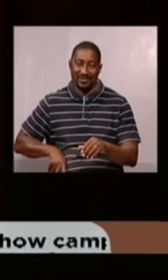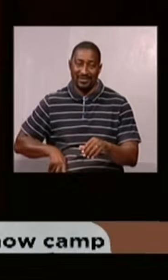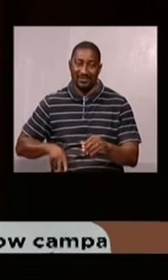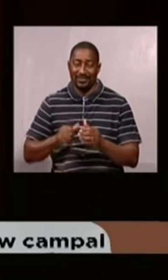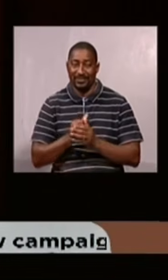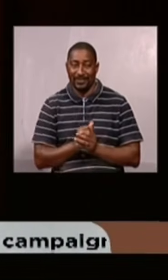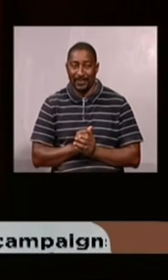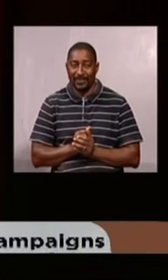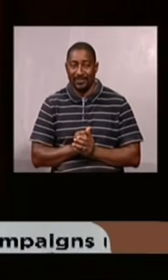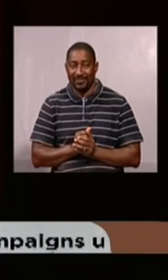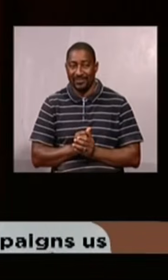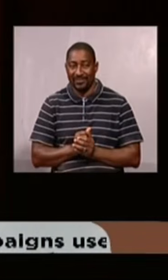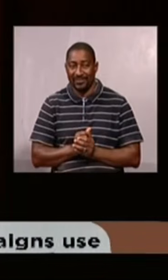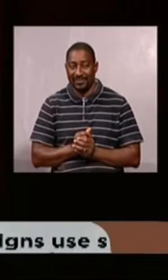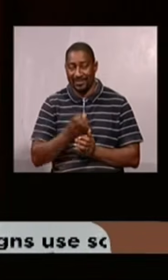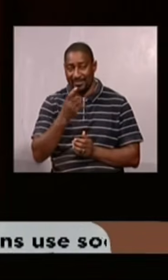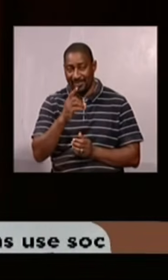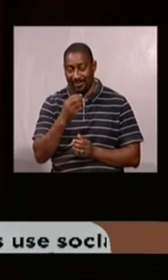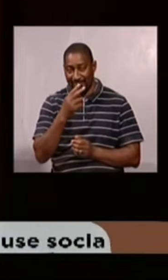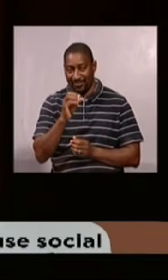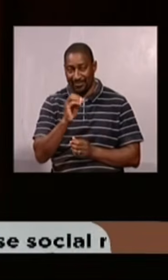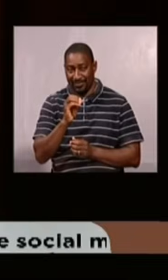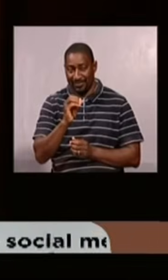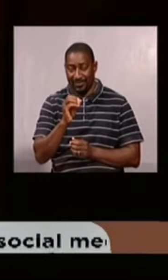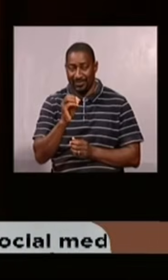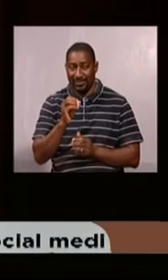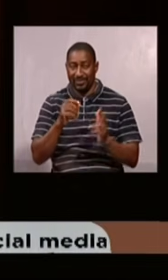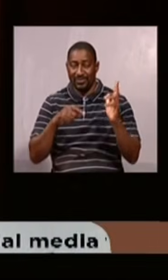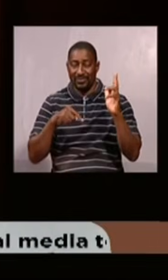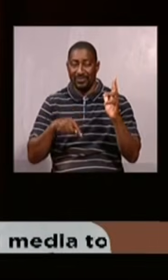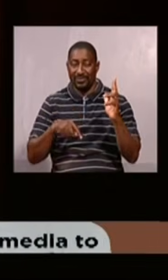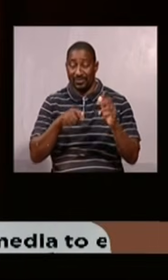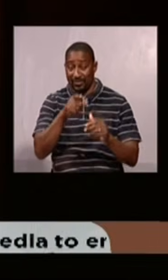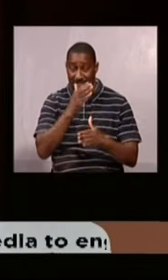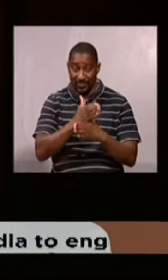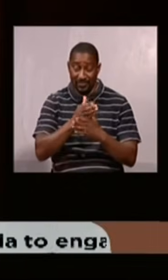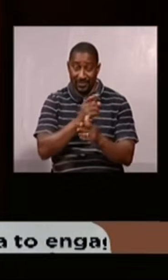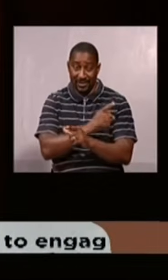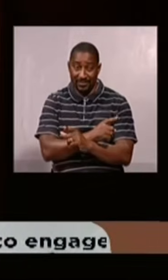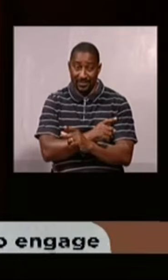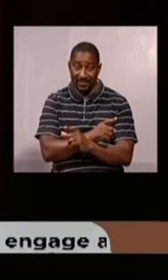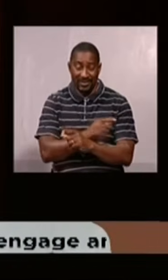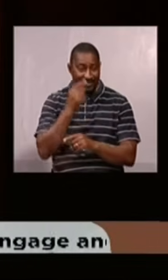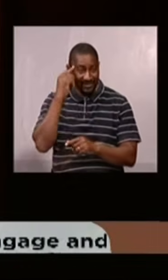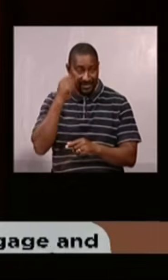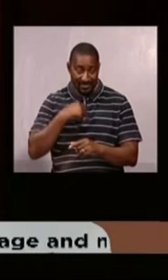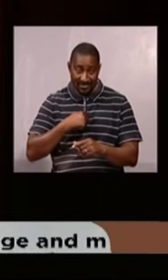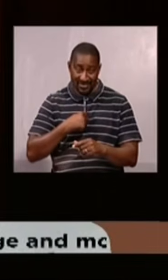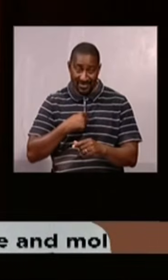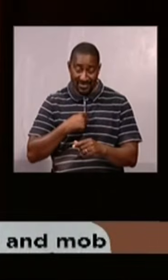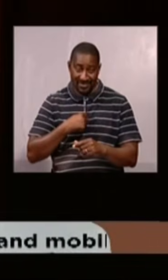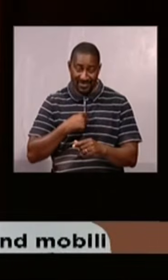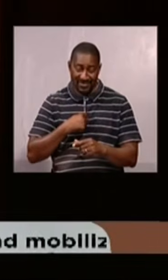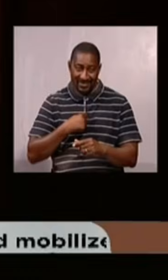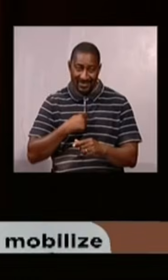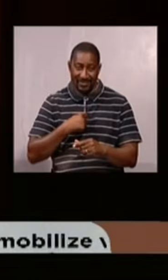But we don't see that. But citizens also, a lot of times you work for the government, but you think, oh, it's my private page, I'm going to criticize the